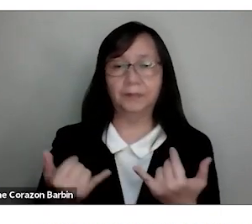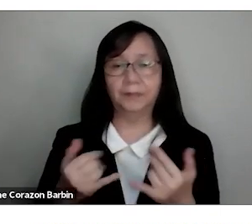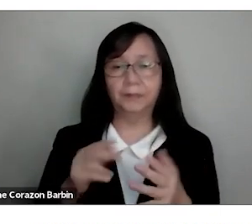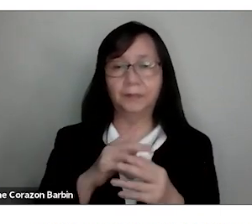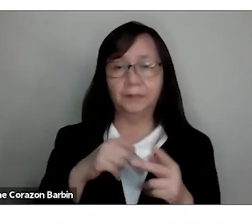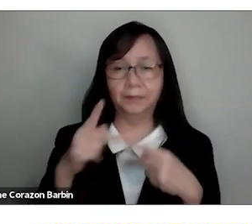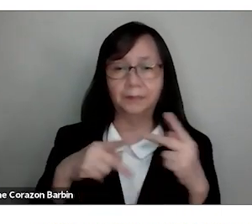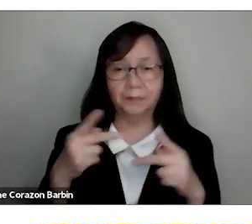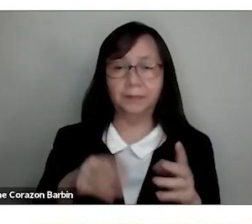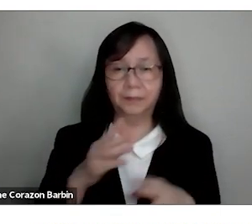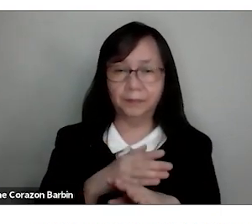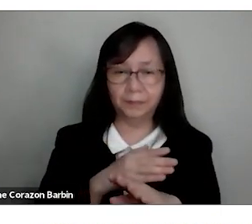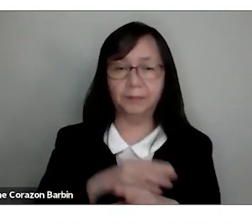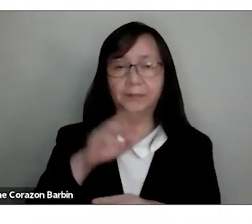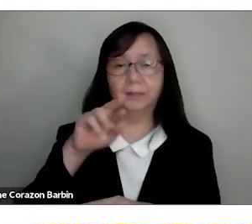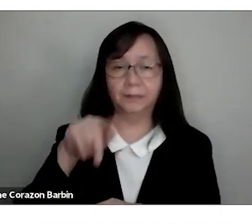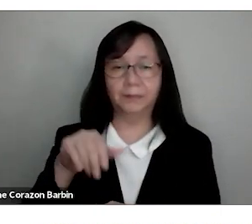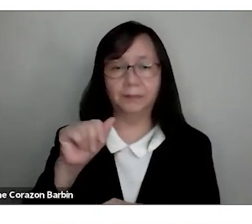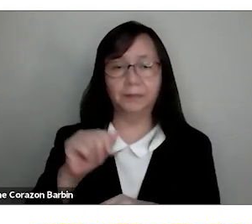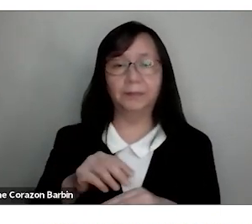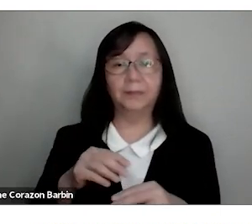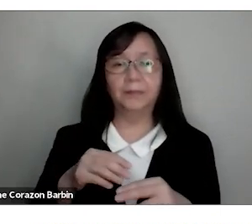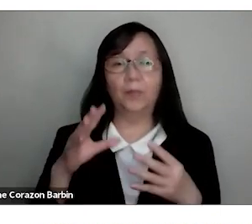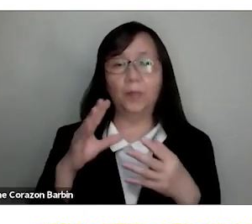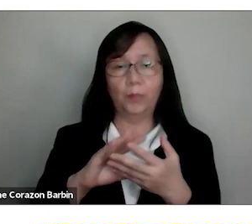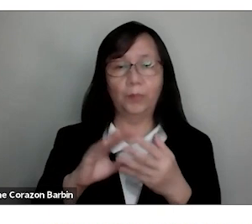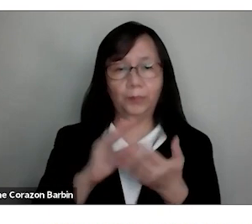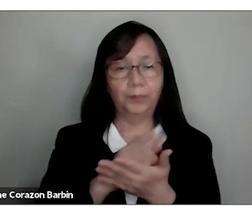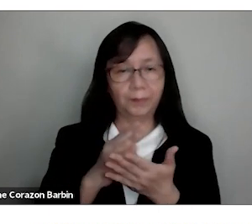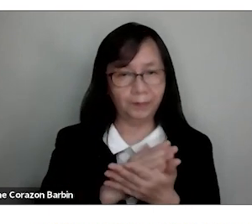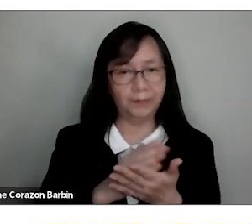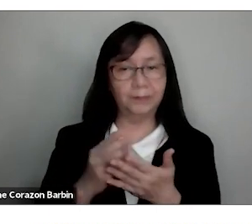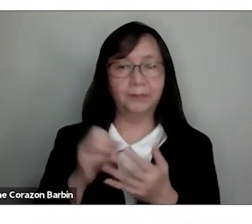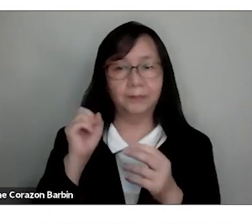the development of the RPA is worth sharing. And